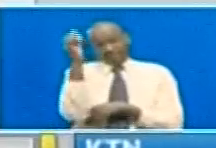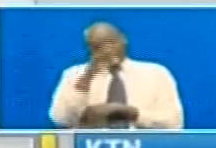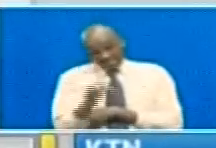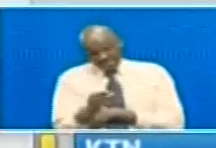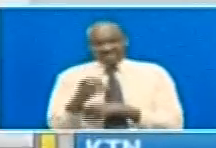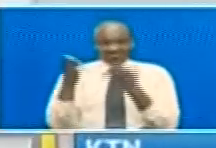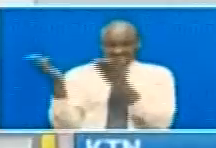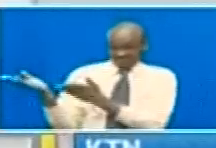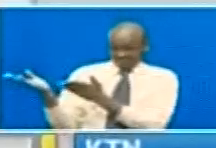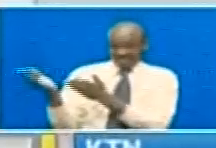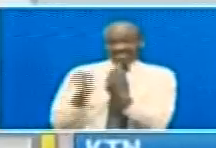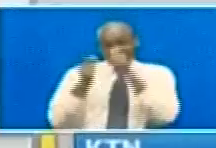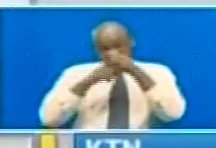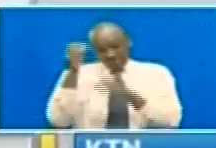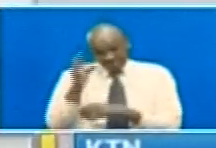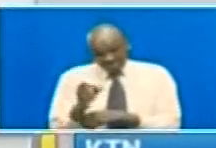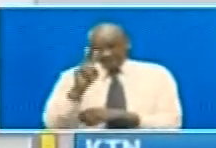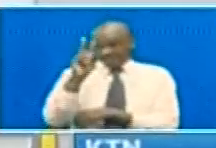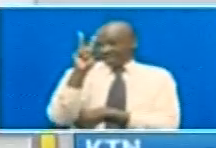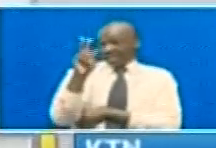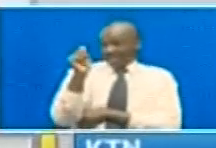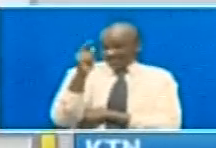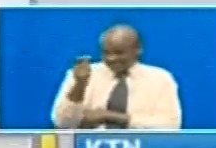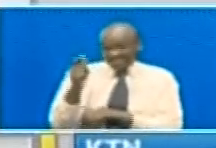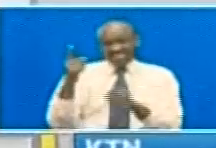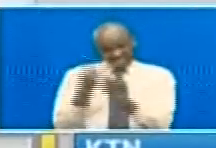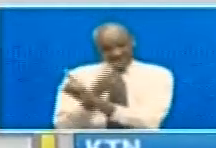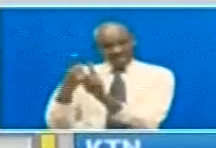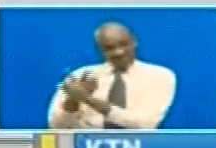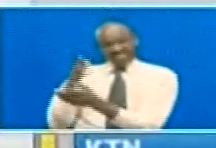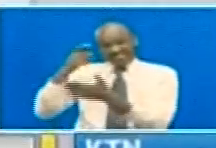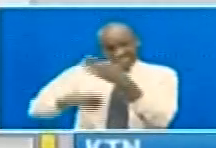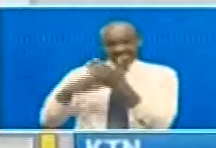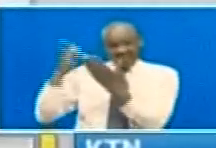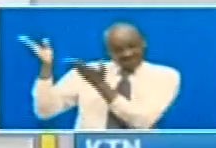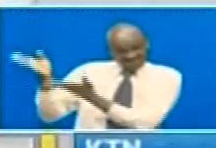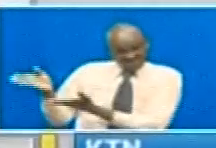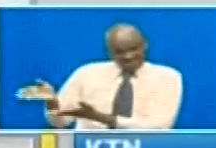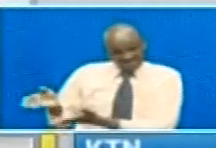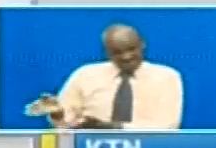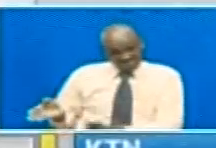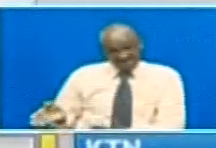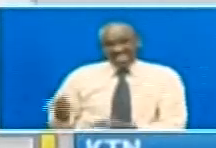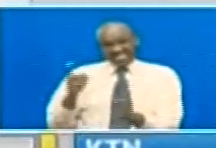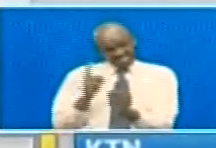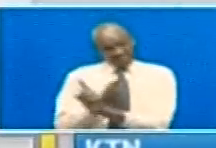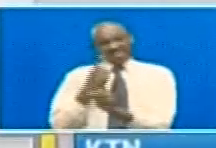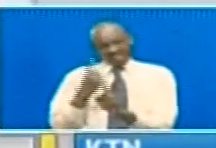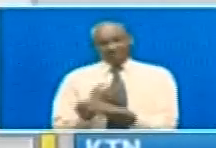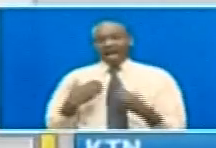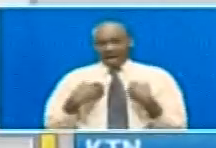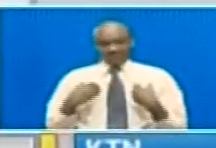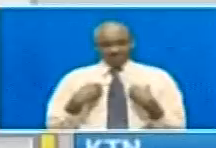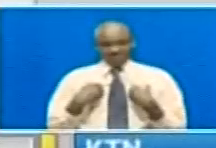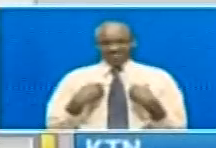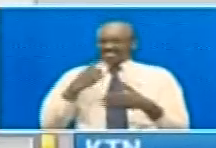income tax, 16% value-added tax, excise tax, fuel levy, railway development levy, customs duty, stamp duty, and a myriad of